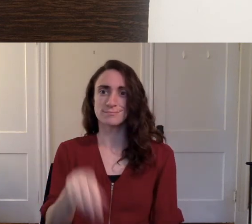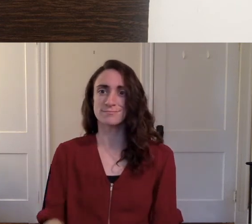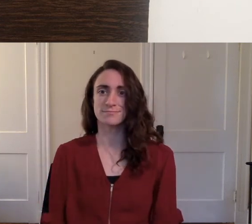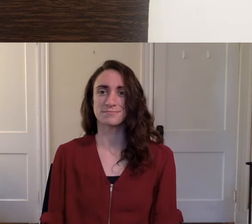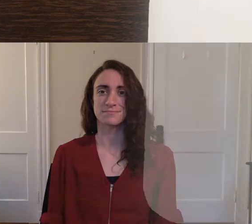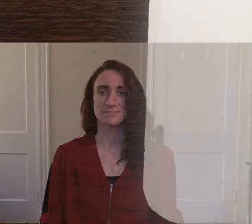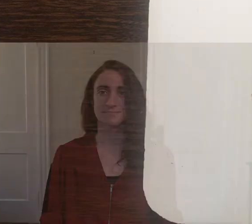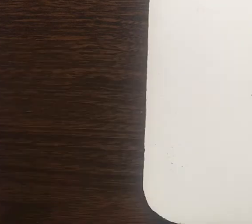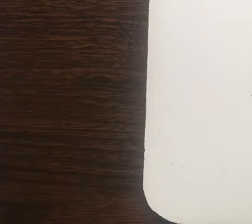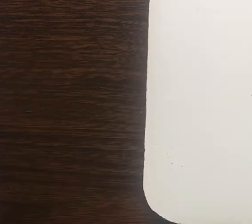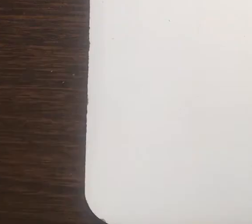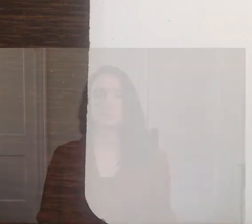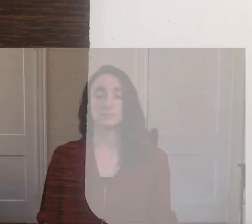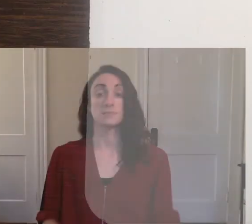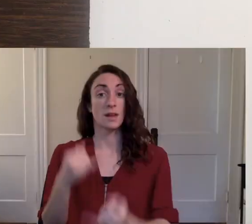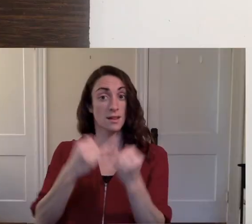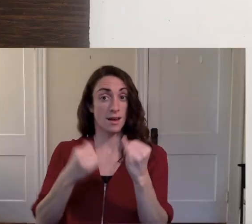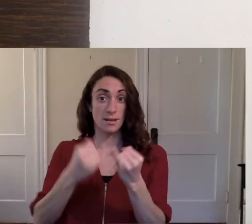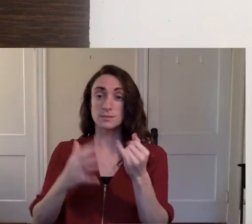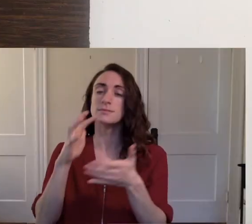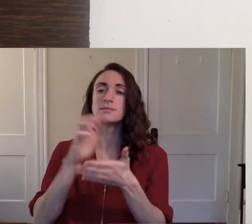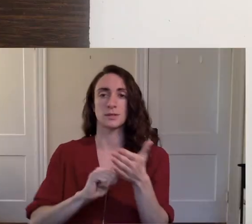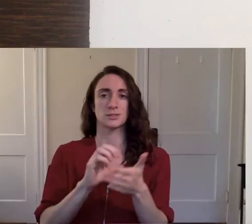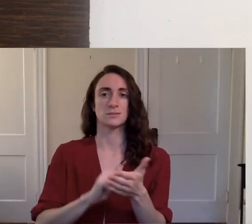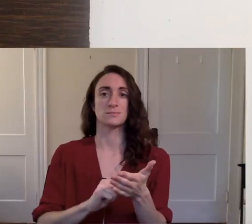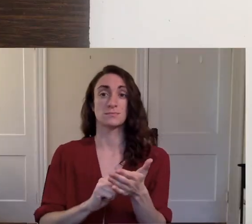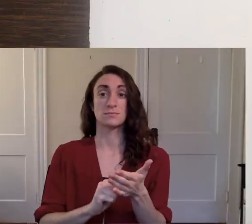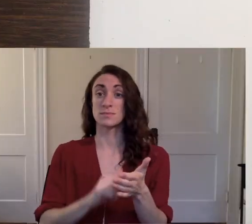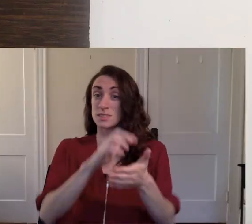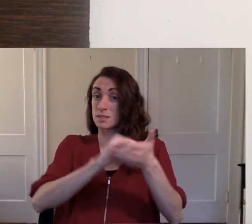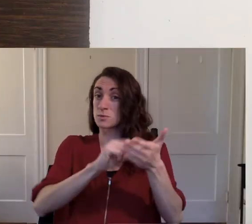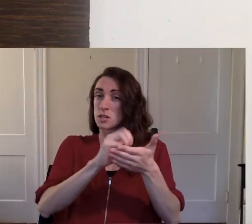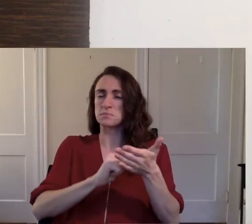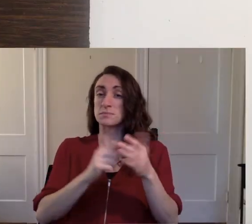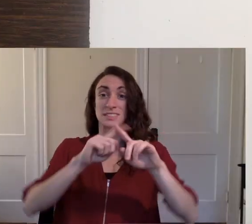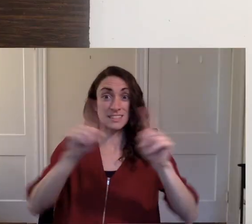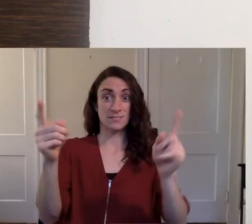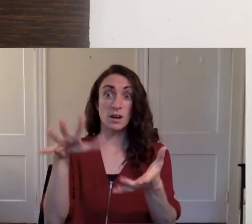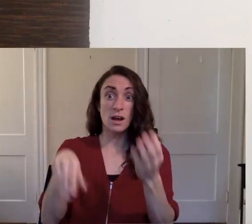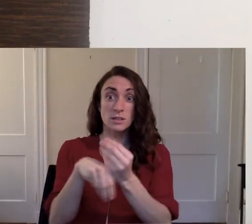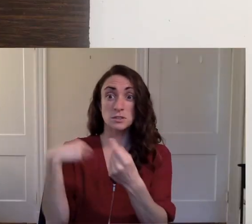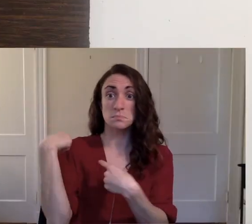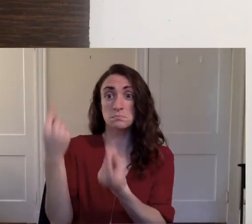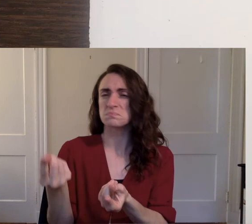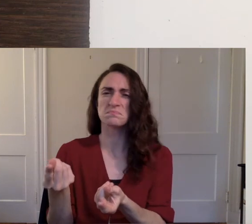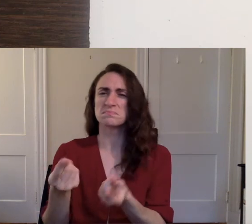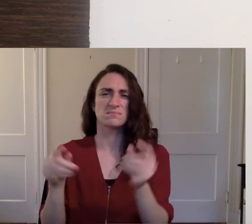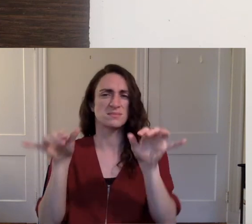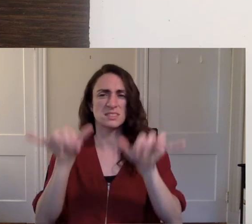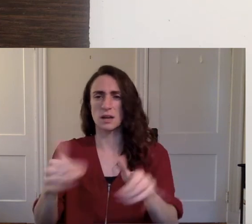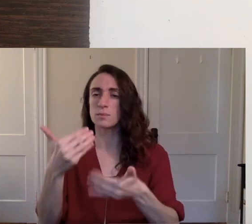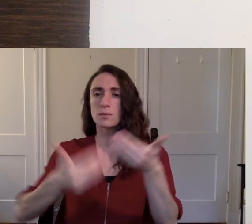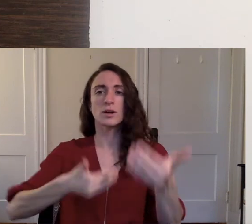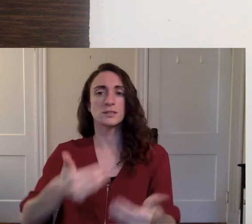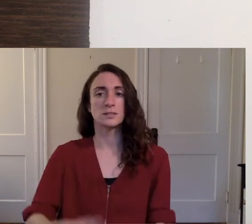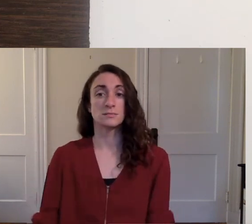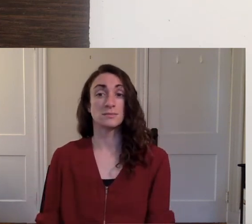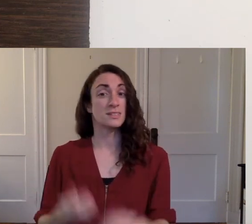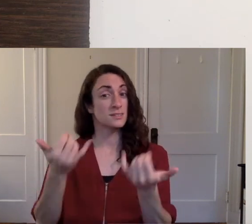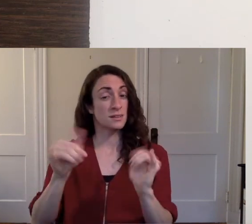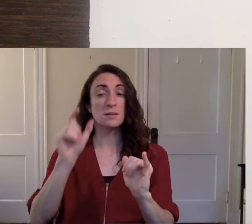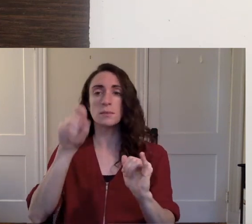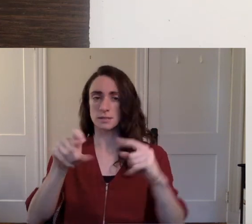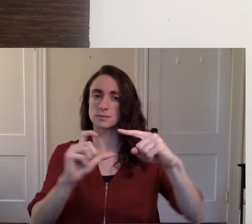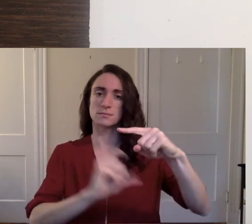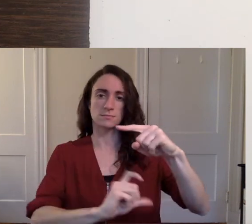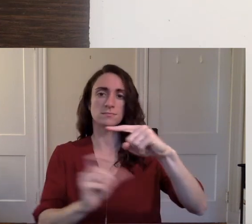picture up into 40 pieces. Lastly, we're going to talk about subtracting fractions. The process for subtracting fractions is no different than the process